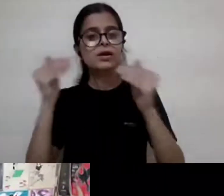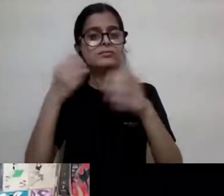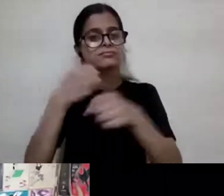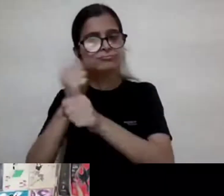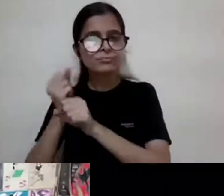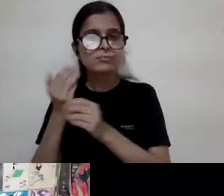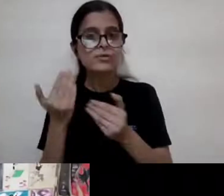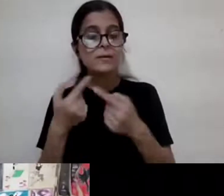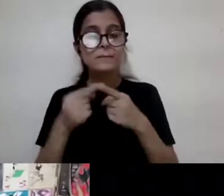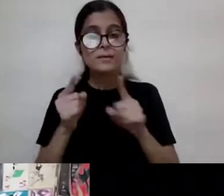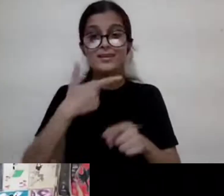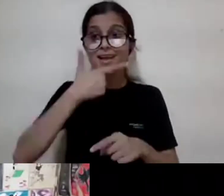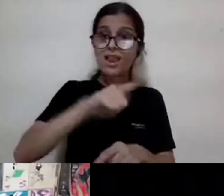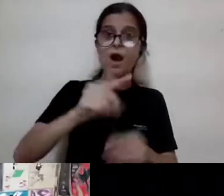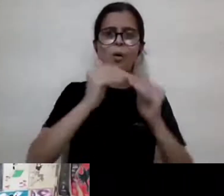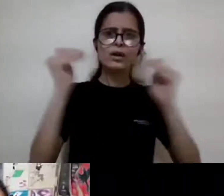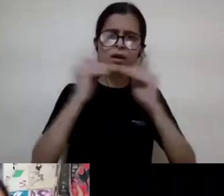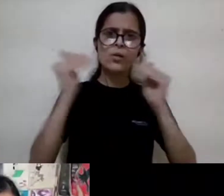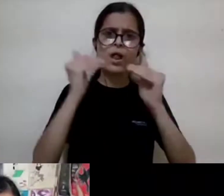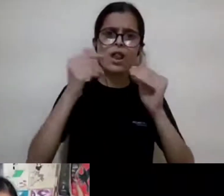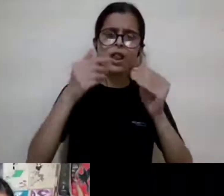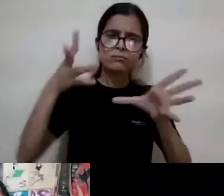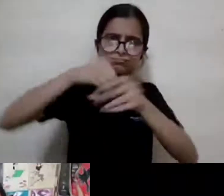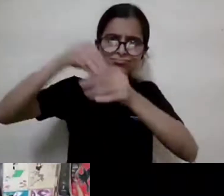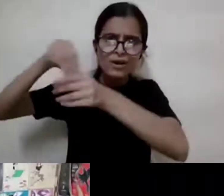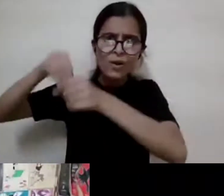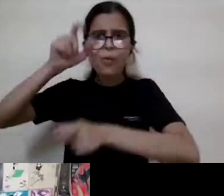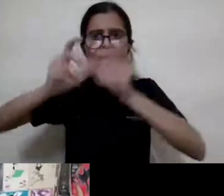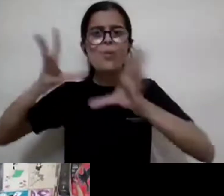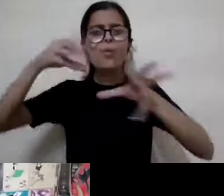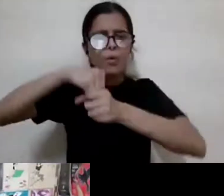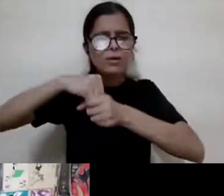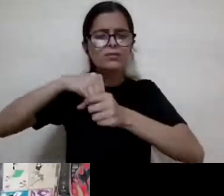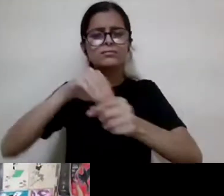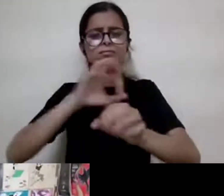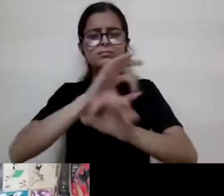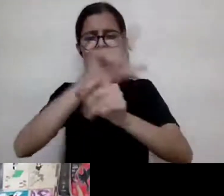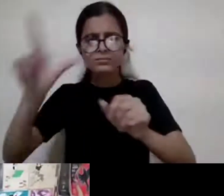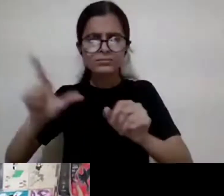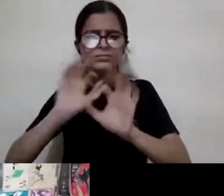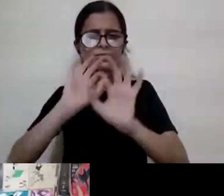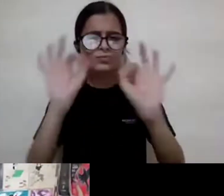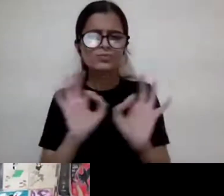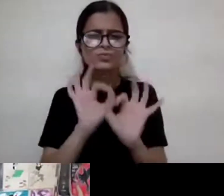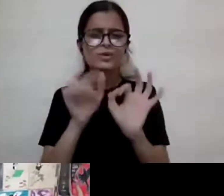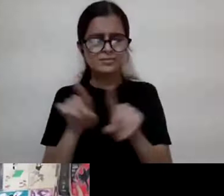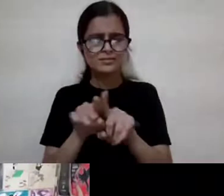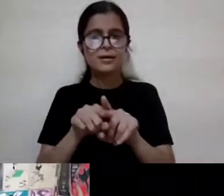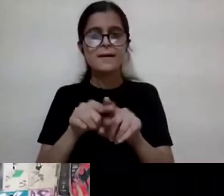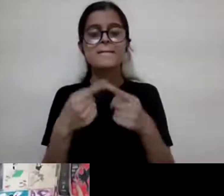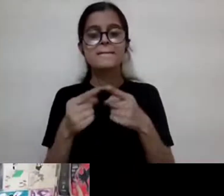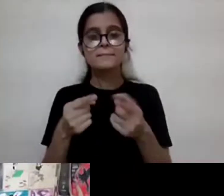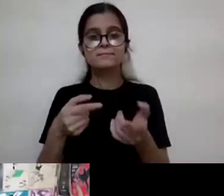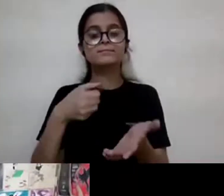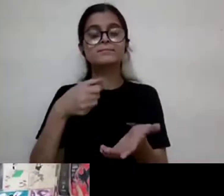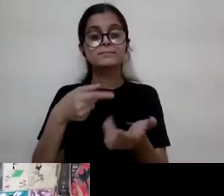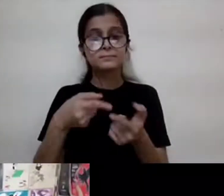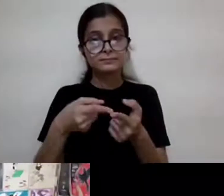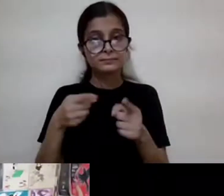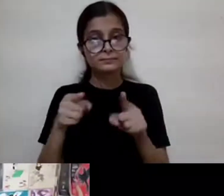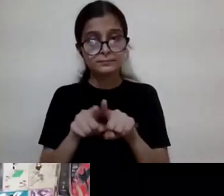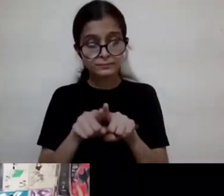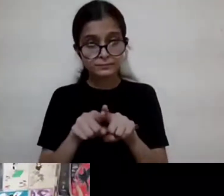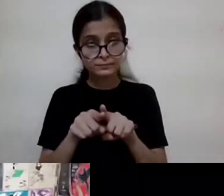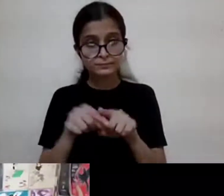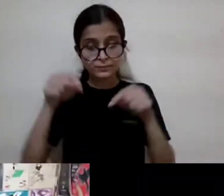but doesn't allow equal participation. I mean, that's a profound statement that I'm going to be reflecting about